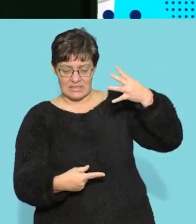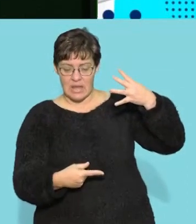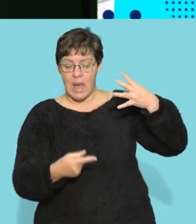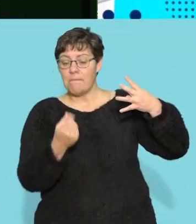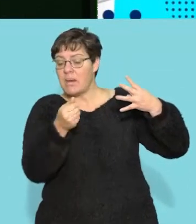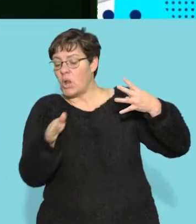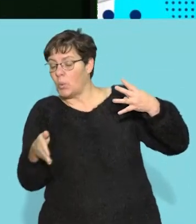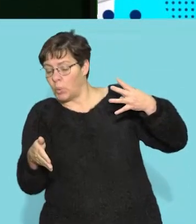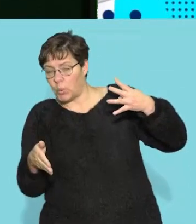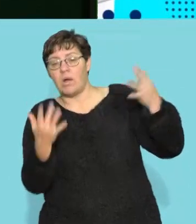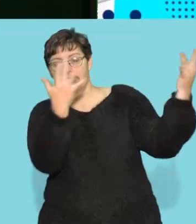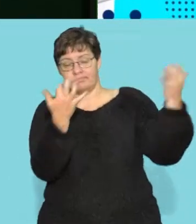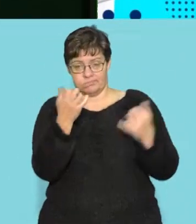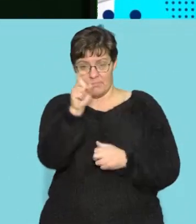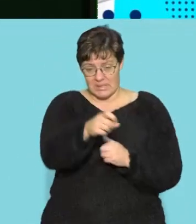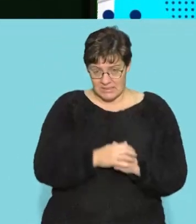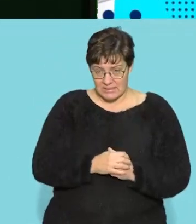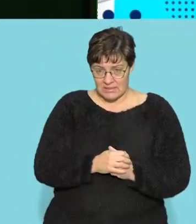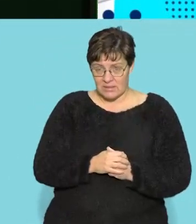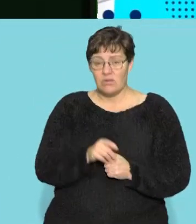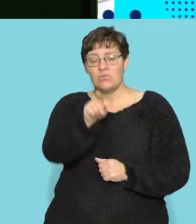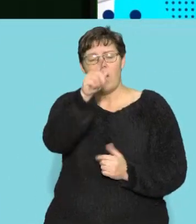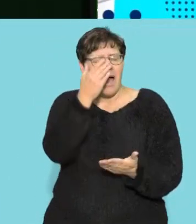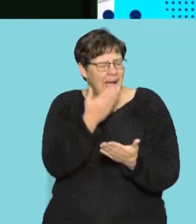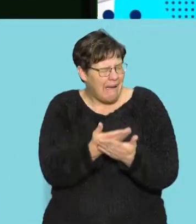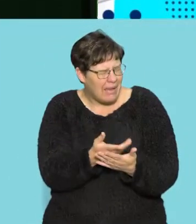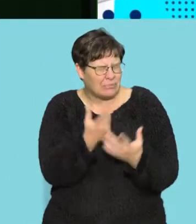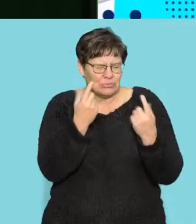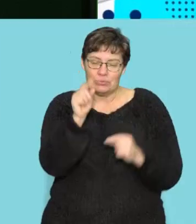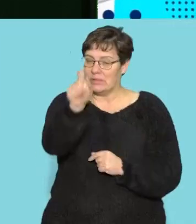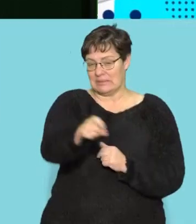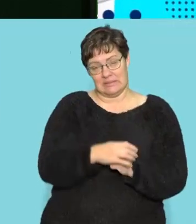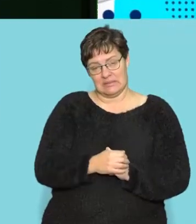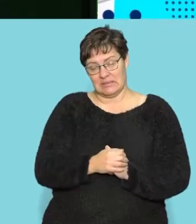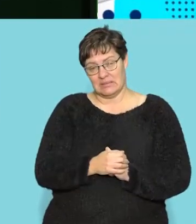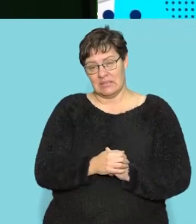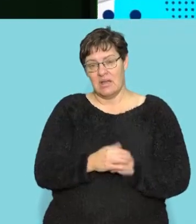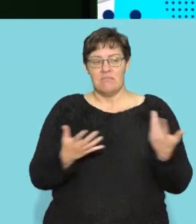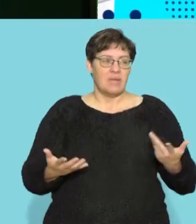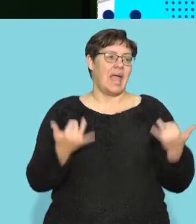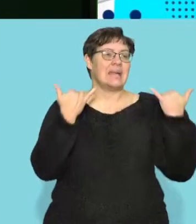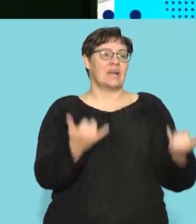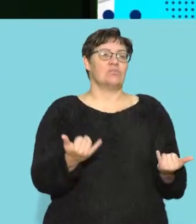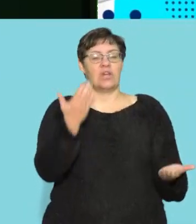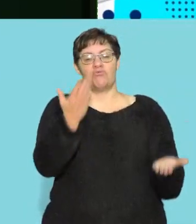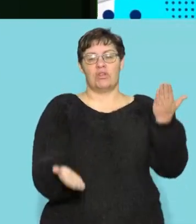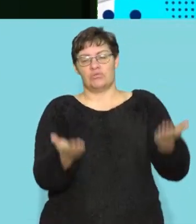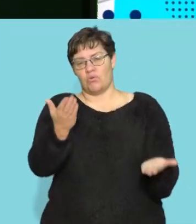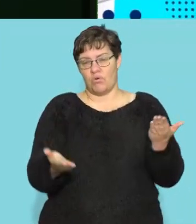figures. Please, you must be able to do that. For example, if you are given a current ratio